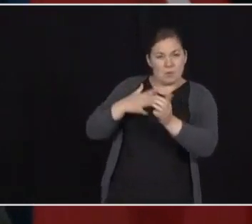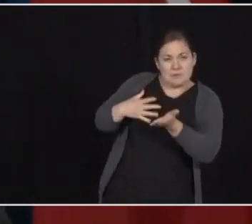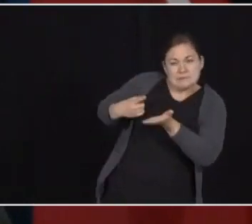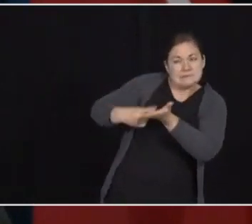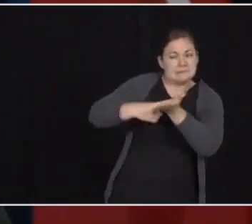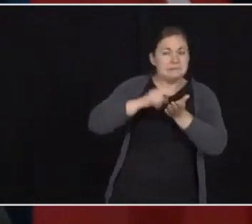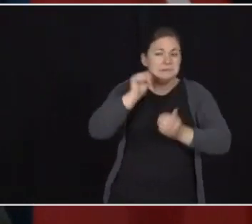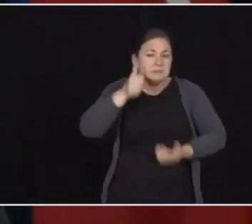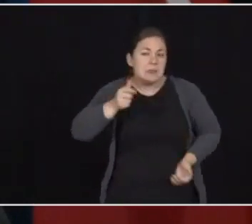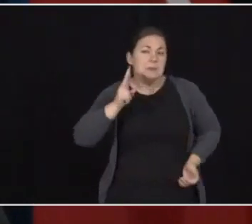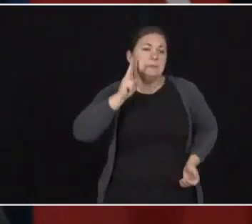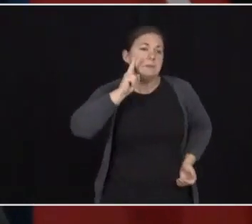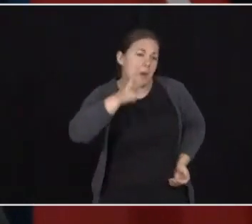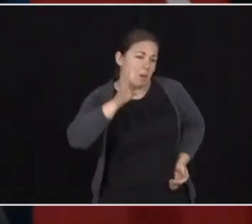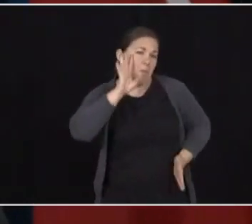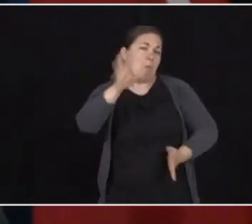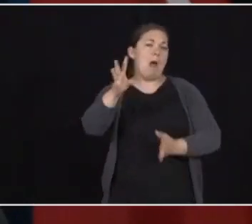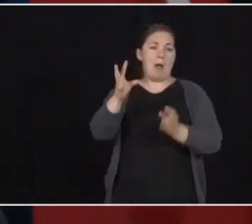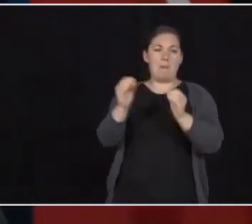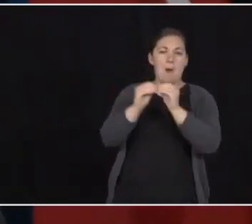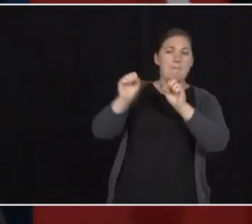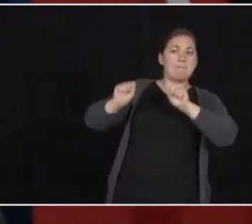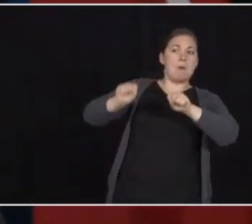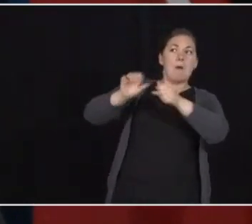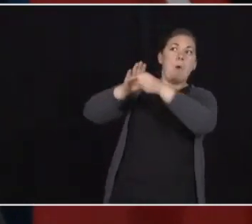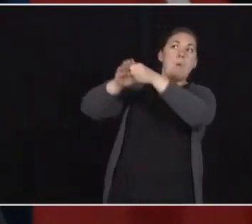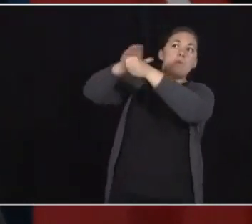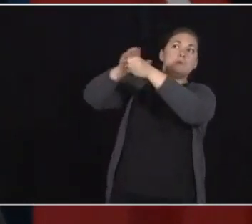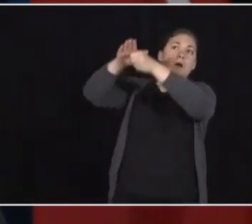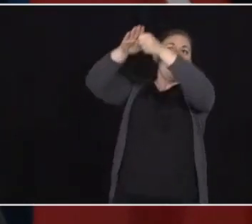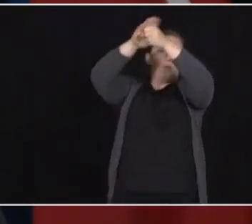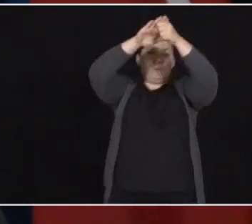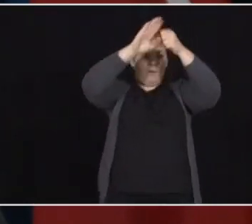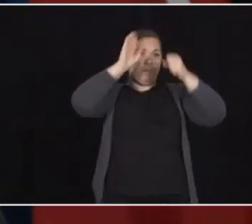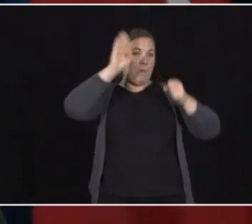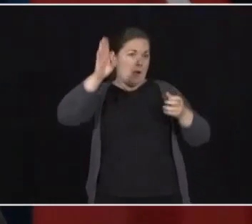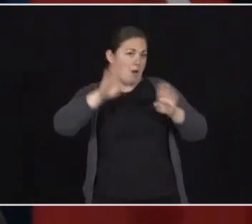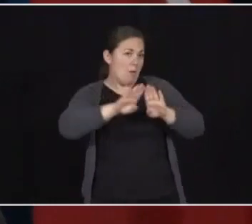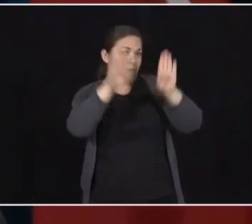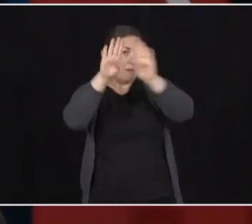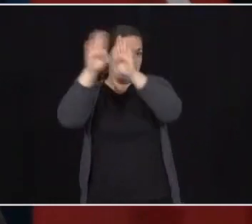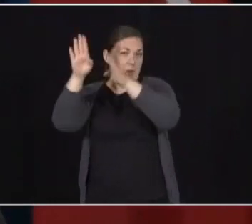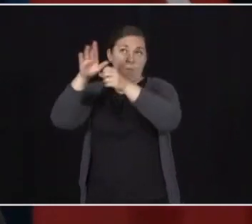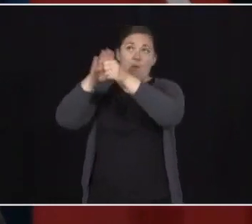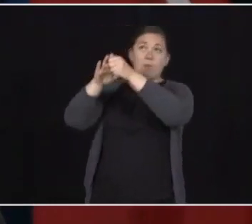the regional approach. But I'll tell you, this regional approach is very, very complicated,